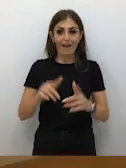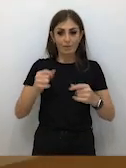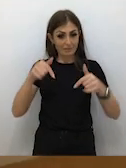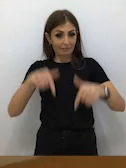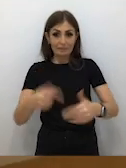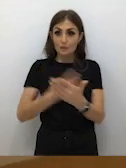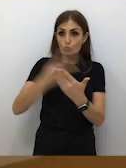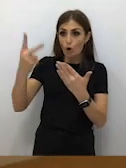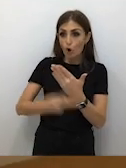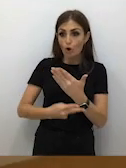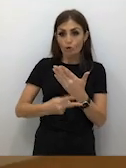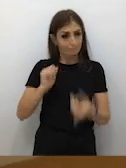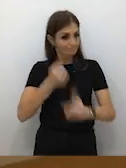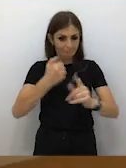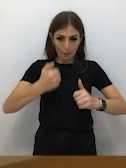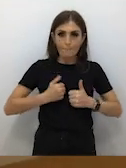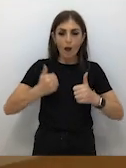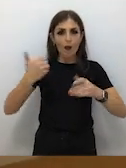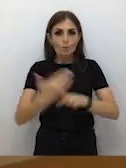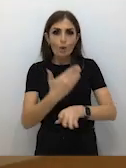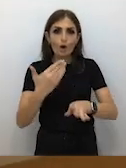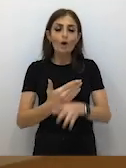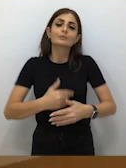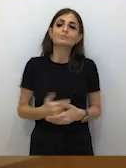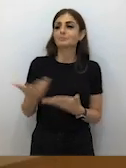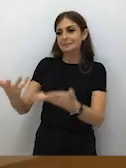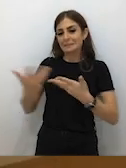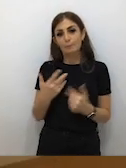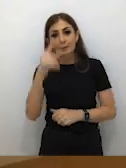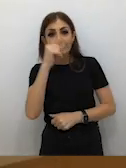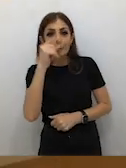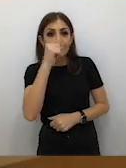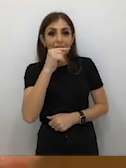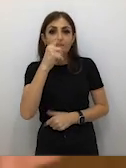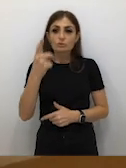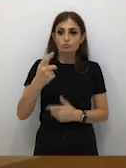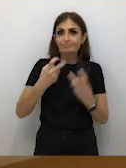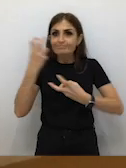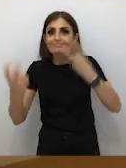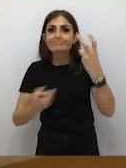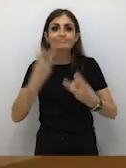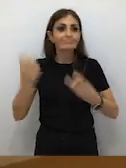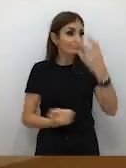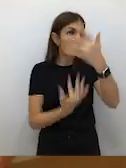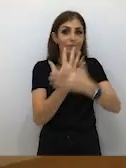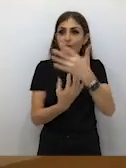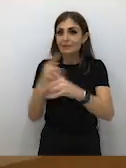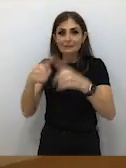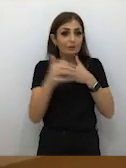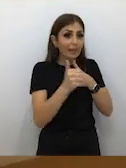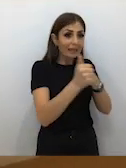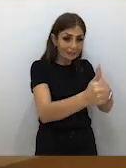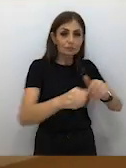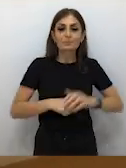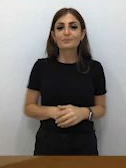How has Creative Australia's leadership program impacted my practice? Well, it's given me the ability to explore